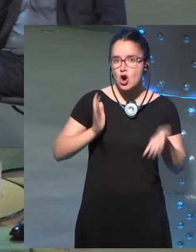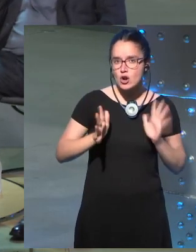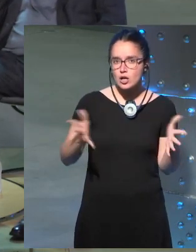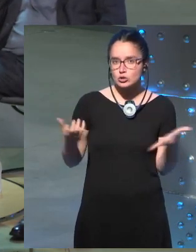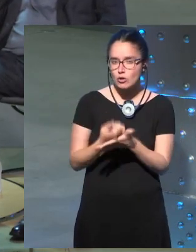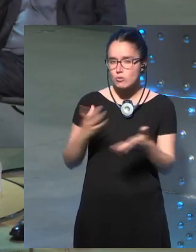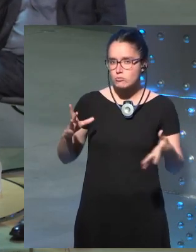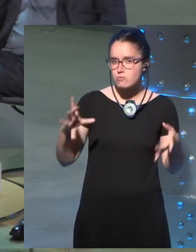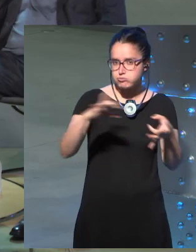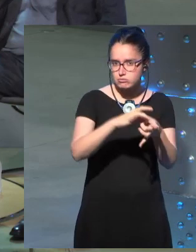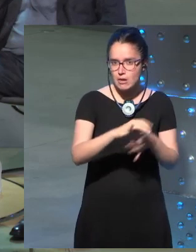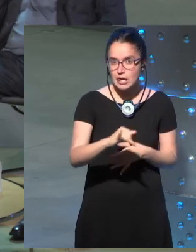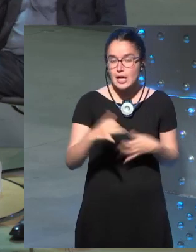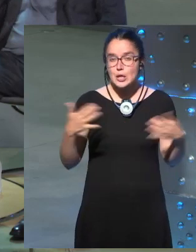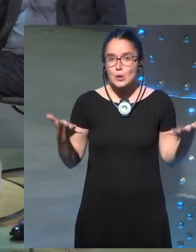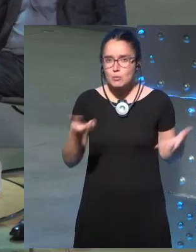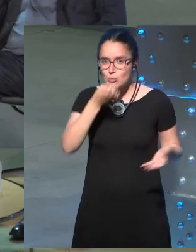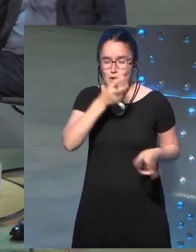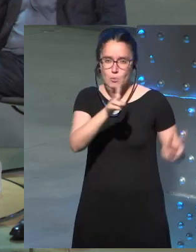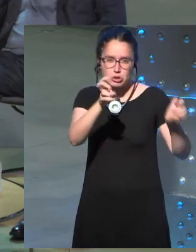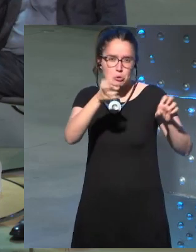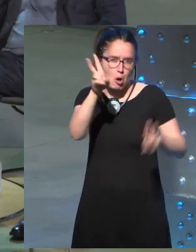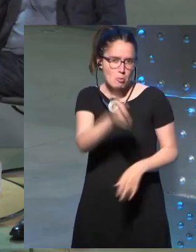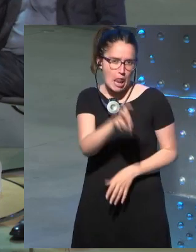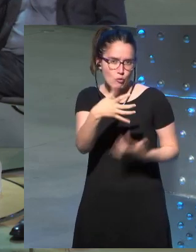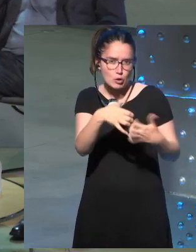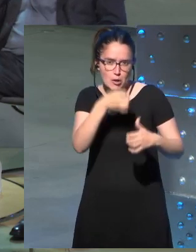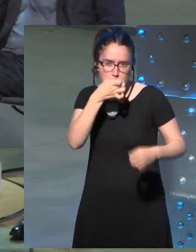so it's fine as a title. But